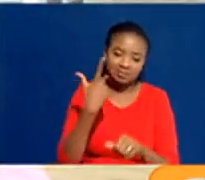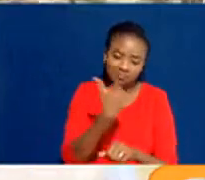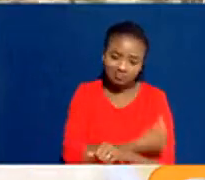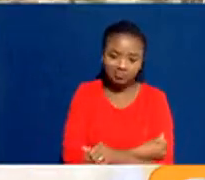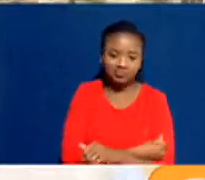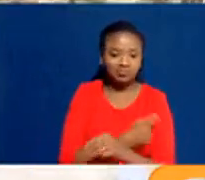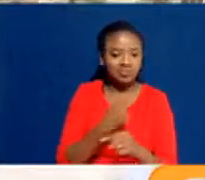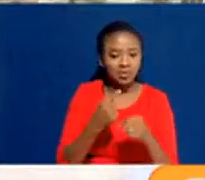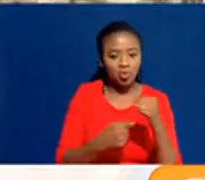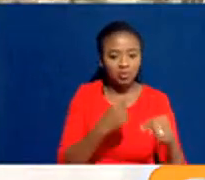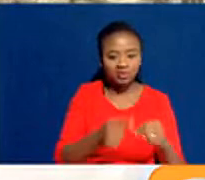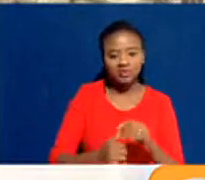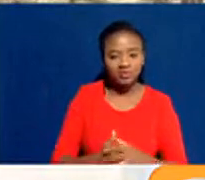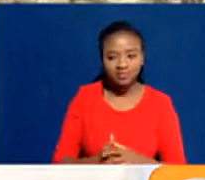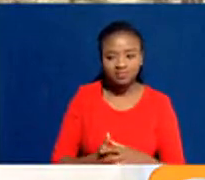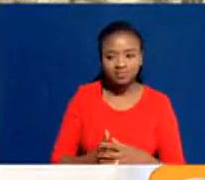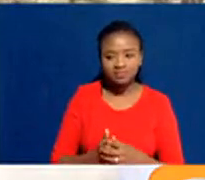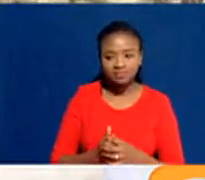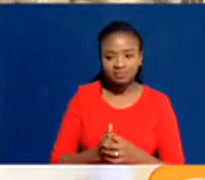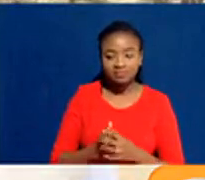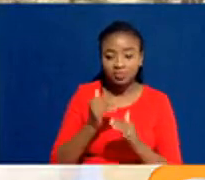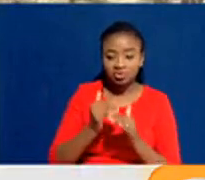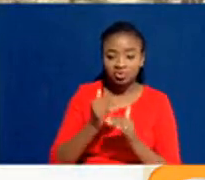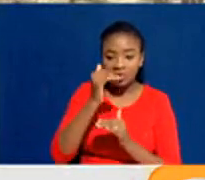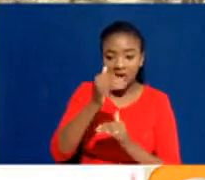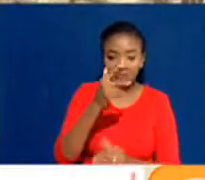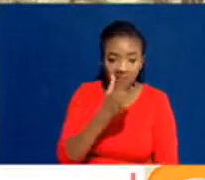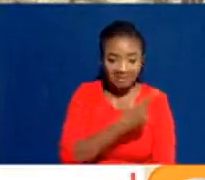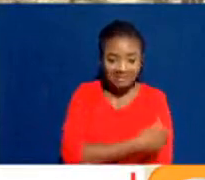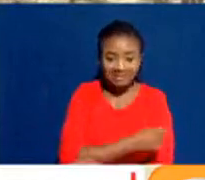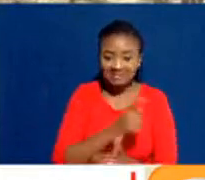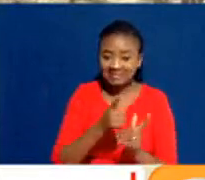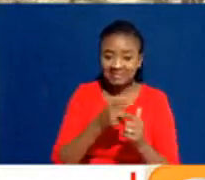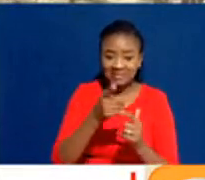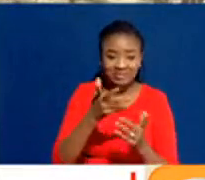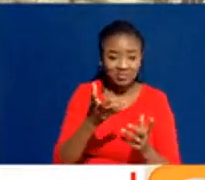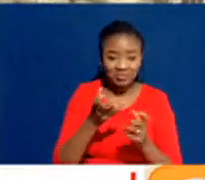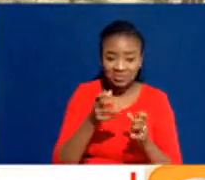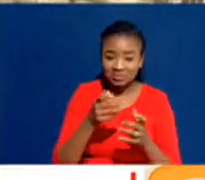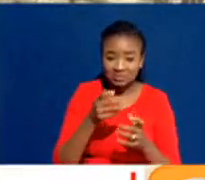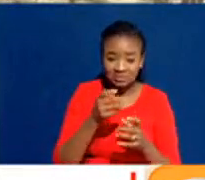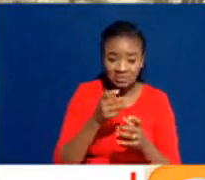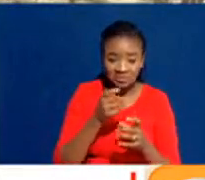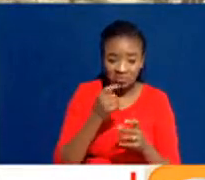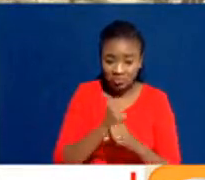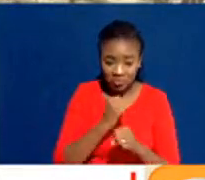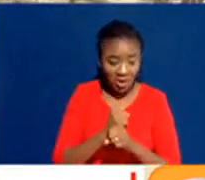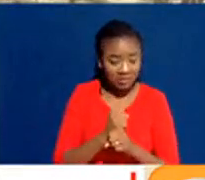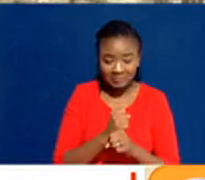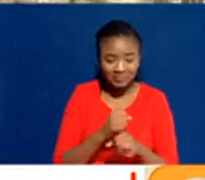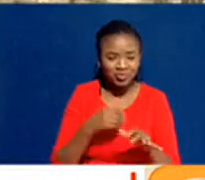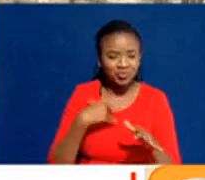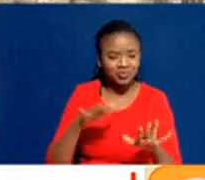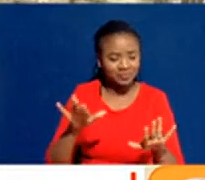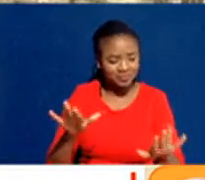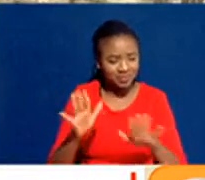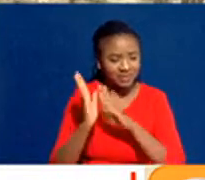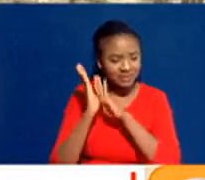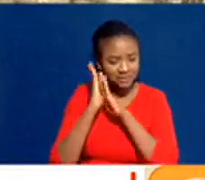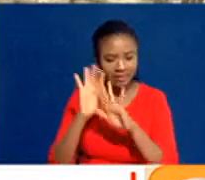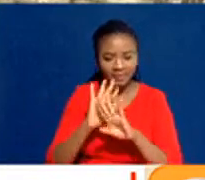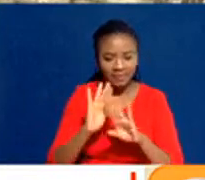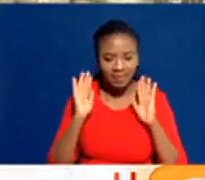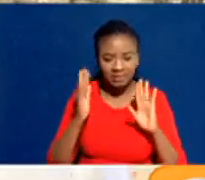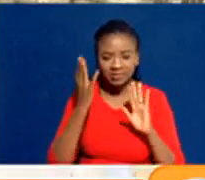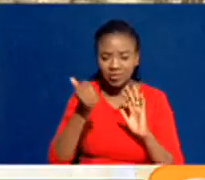kudungwa. By the time you've been after the injection, you're forced to actually just go and lie down. You can't do anything because it's very painful because of